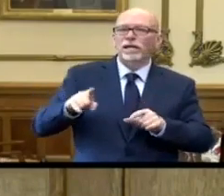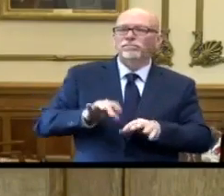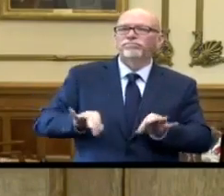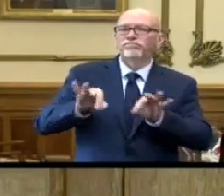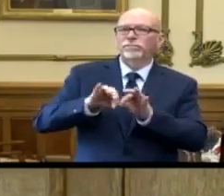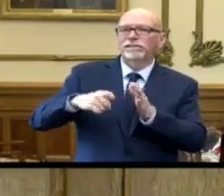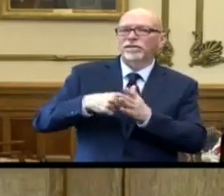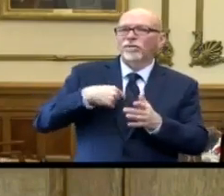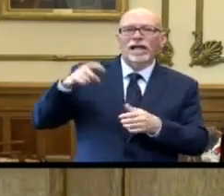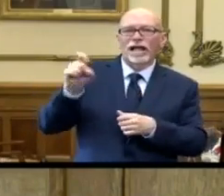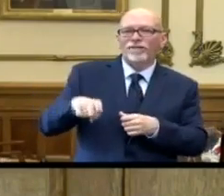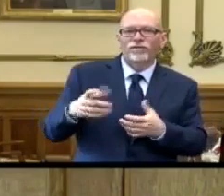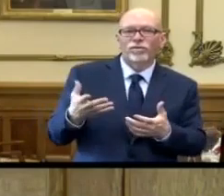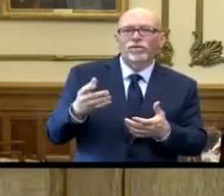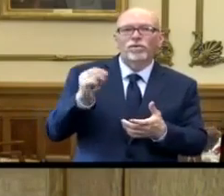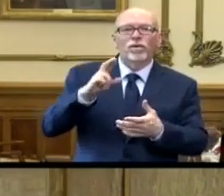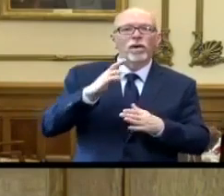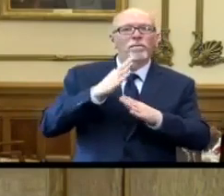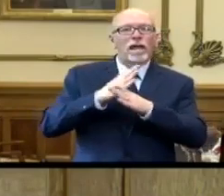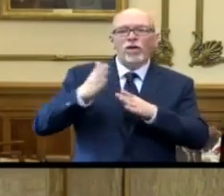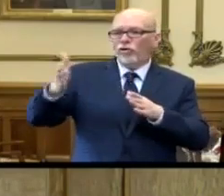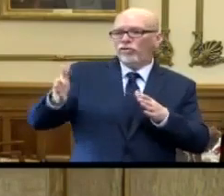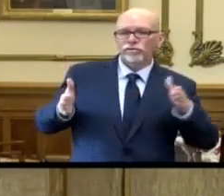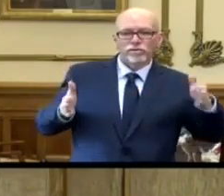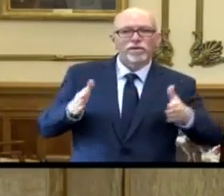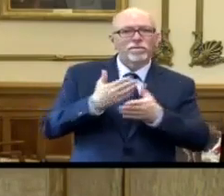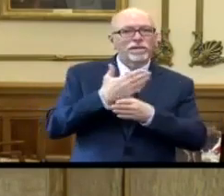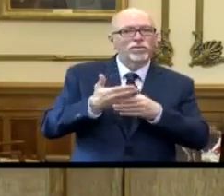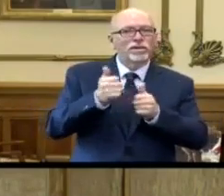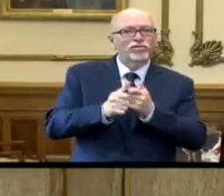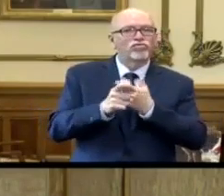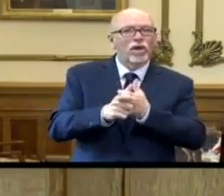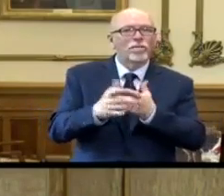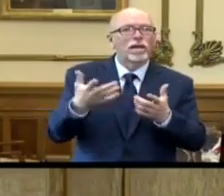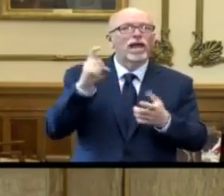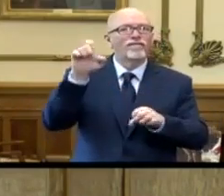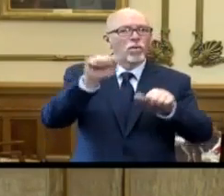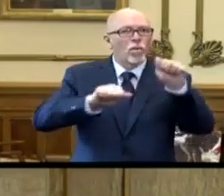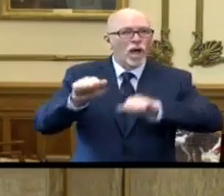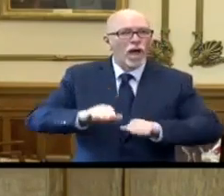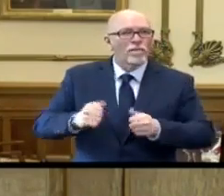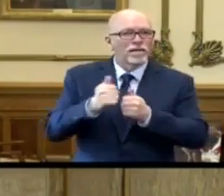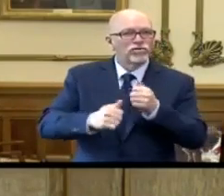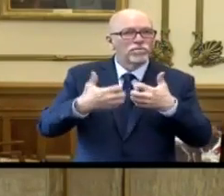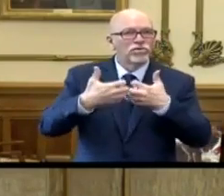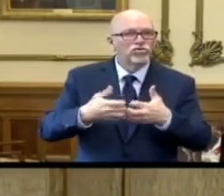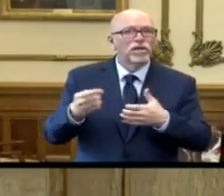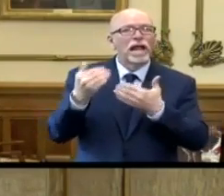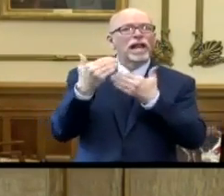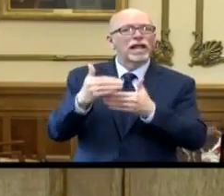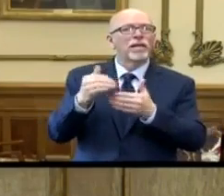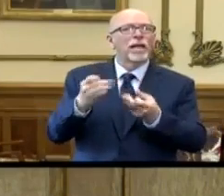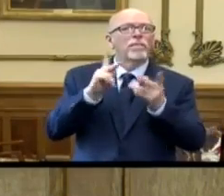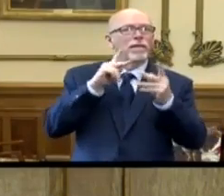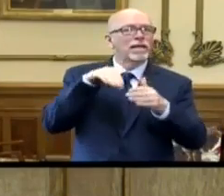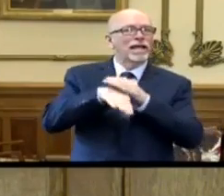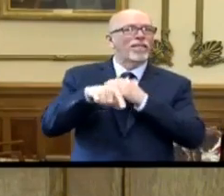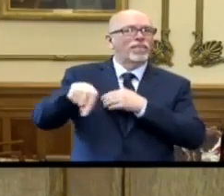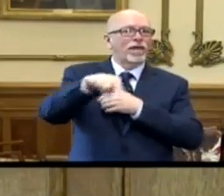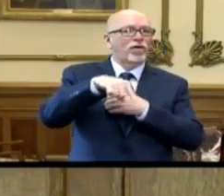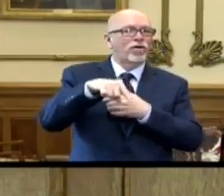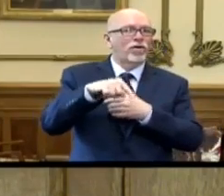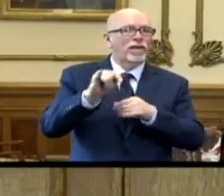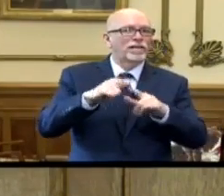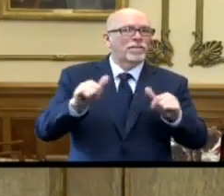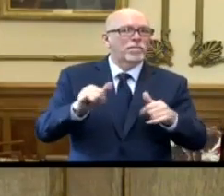something that we have to do, or barriers between treadmills, the ability to wipe every machine down, and then to limit the number of individuals that are in the